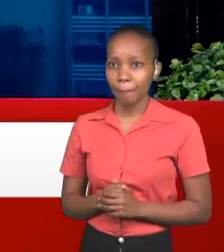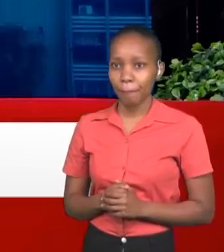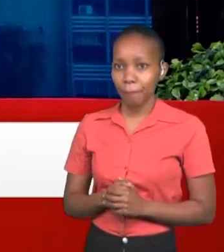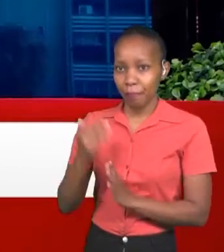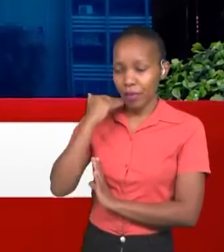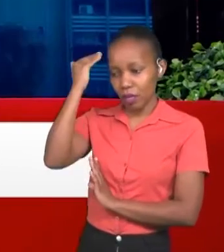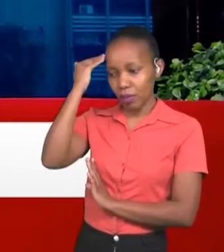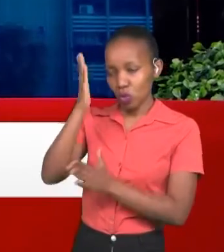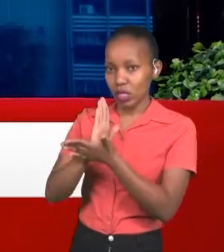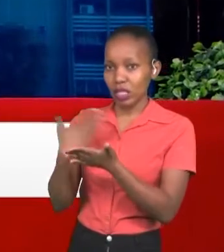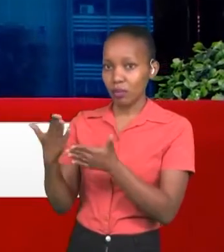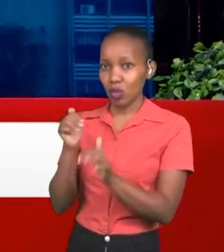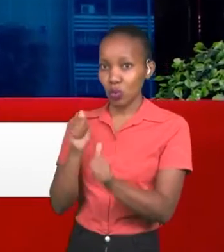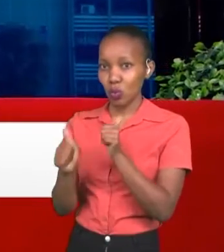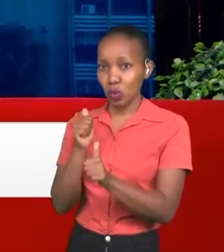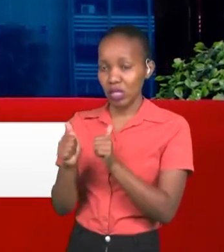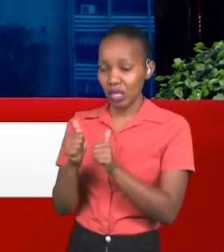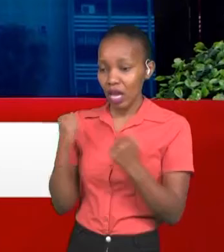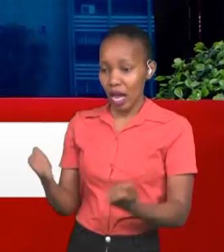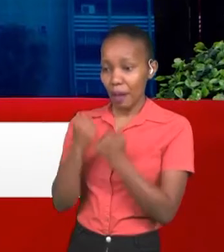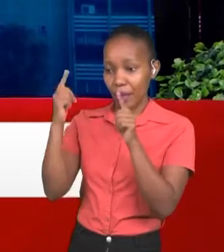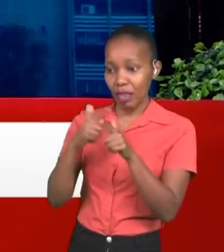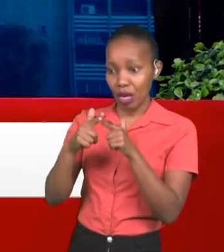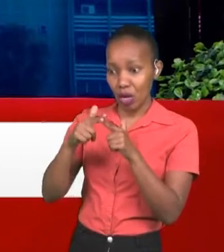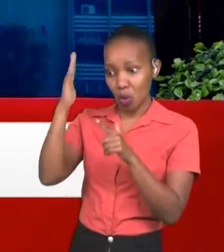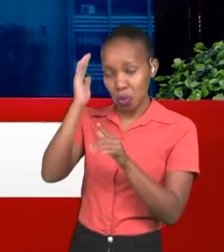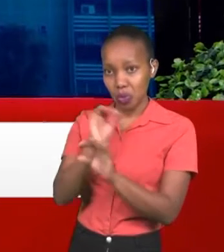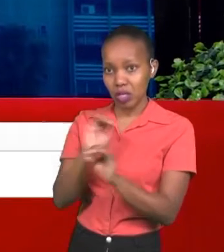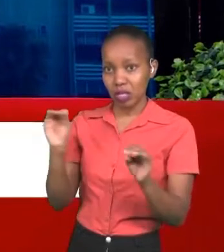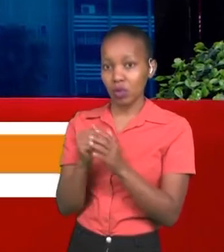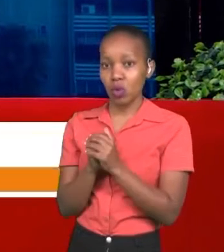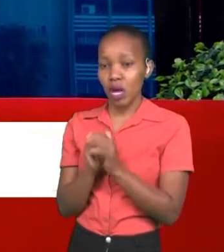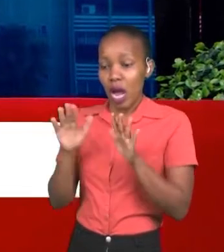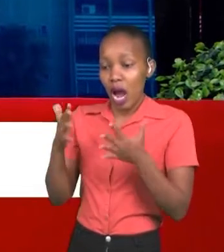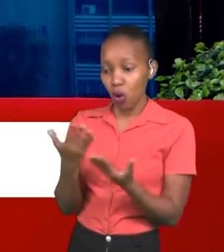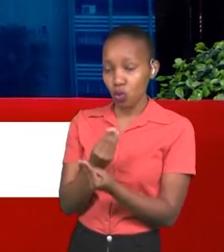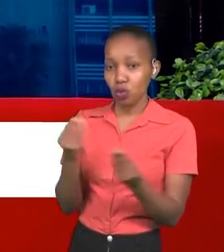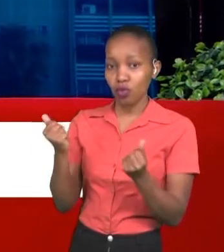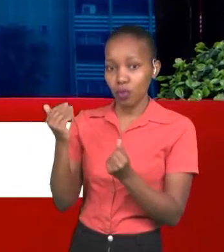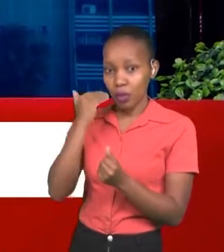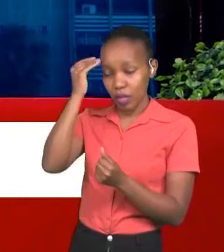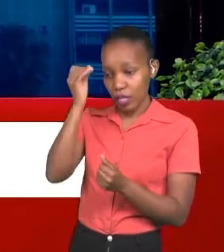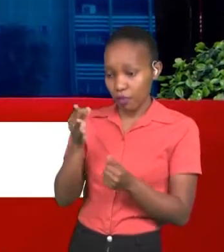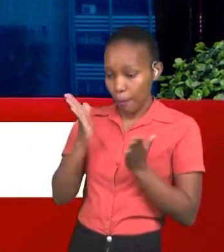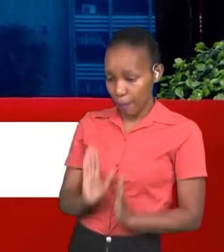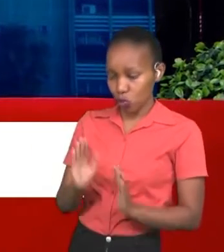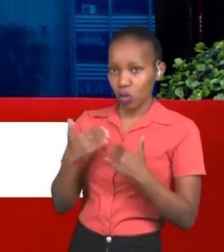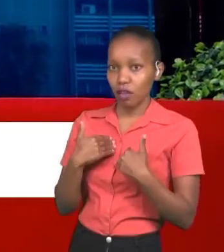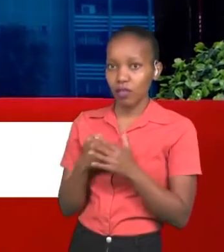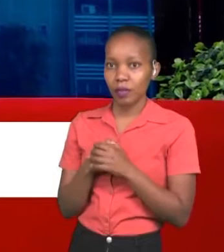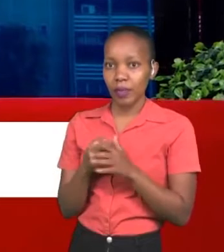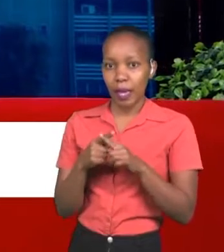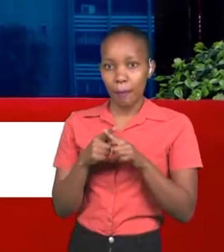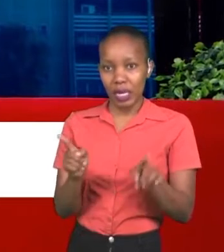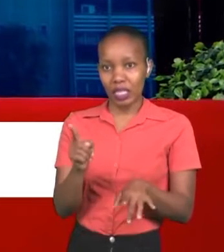depression is something that can go unnoticed. And personally, speak about us, how we deal with it, if in case anyone has it. Yeah. We normally meet up on